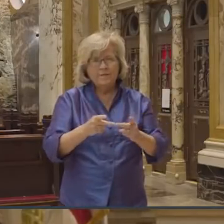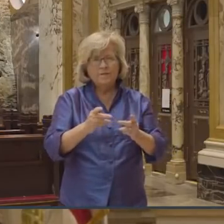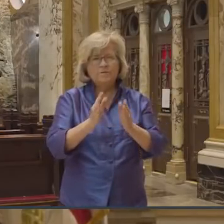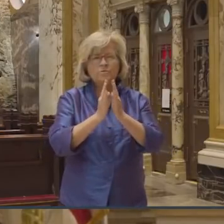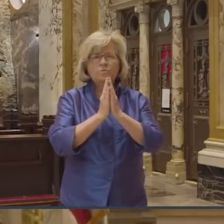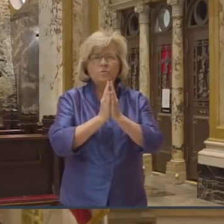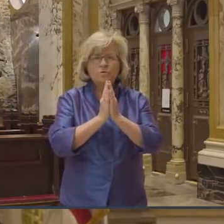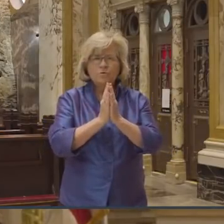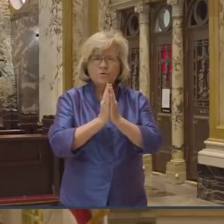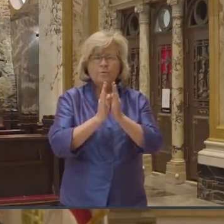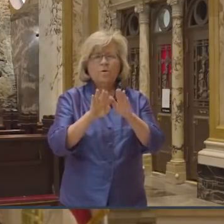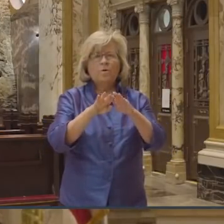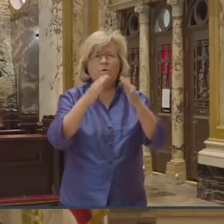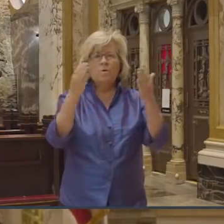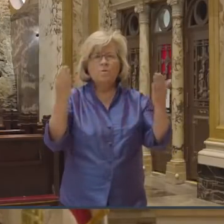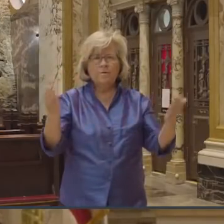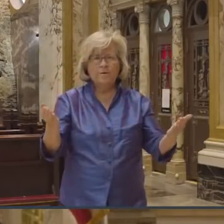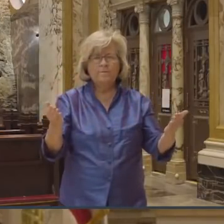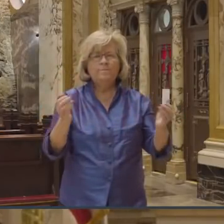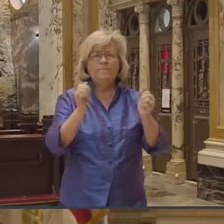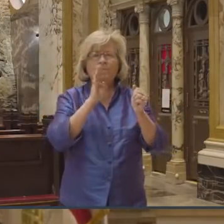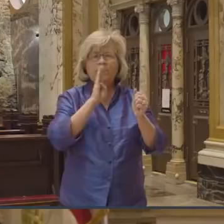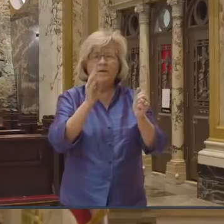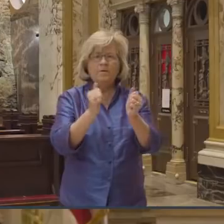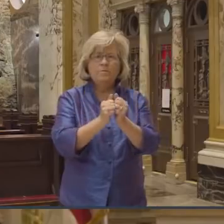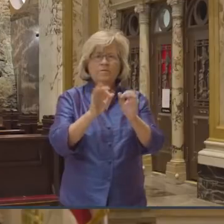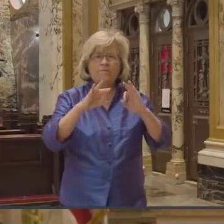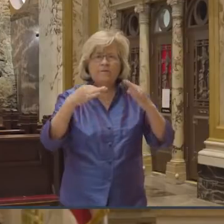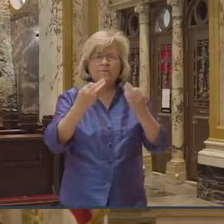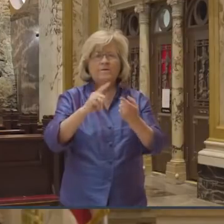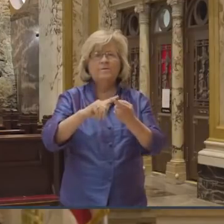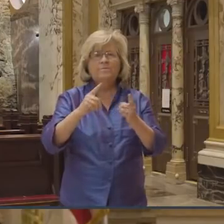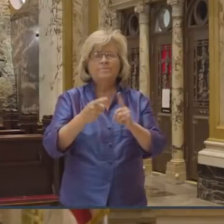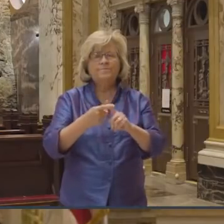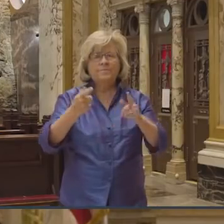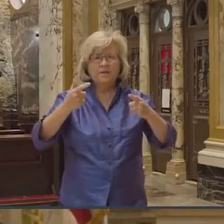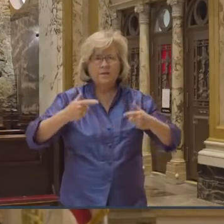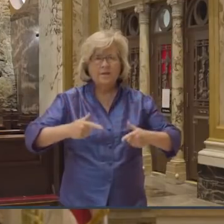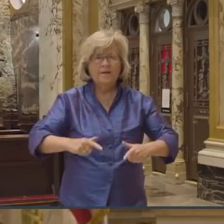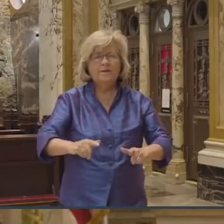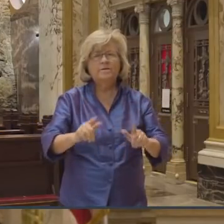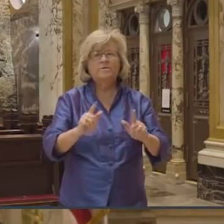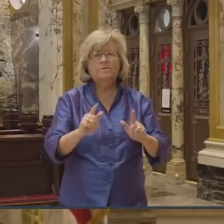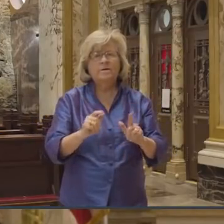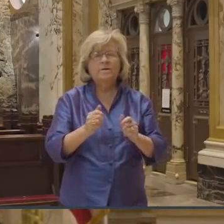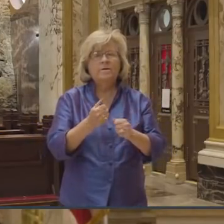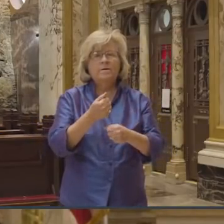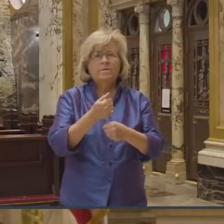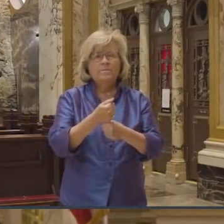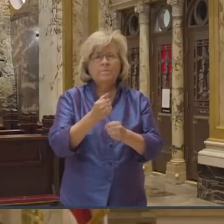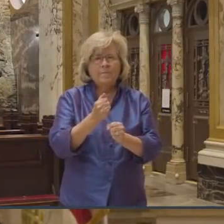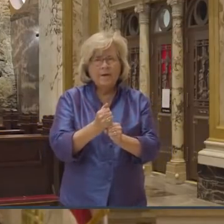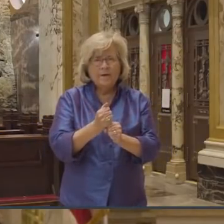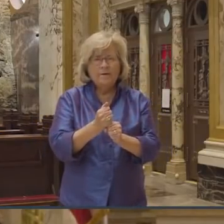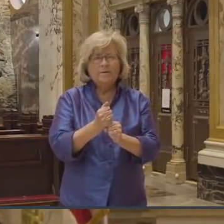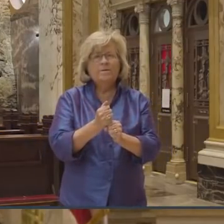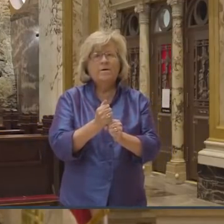gather safely with family and friends. My friends, let us make of these days and make of our